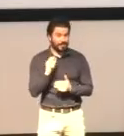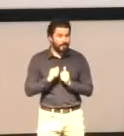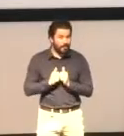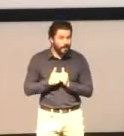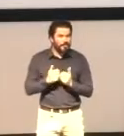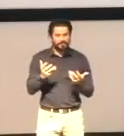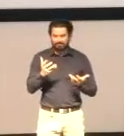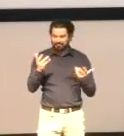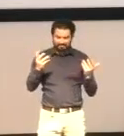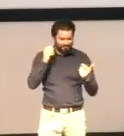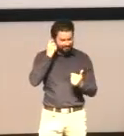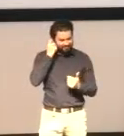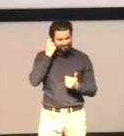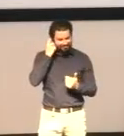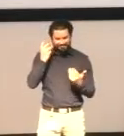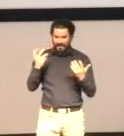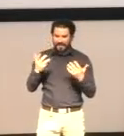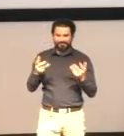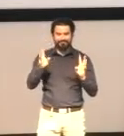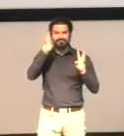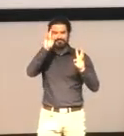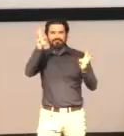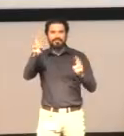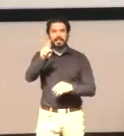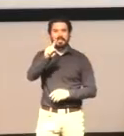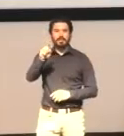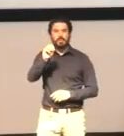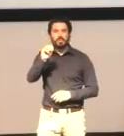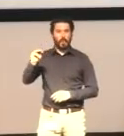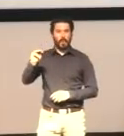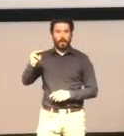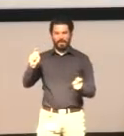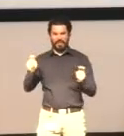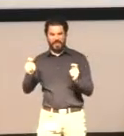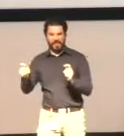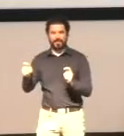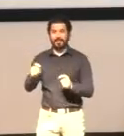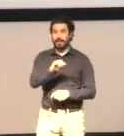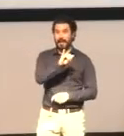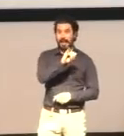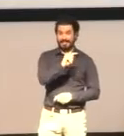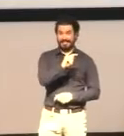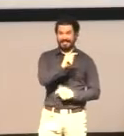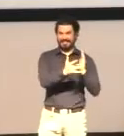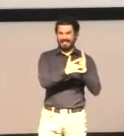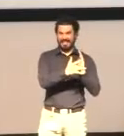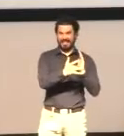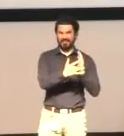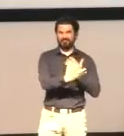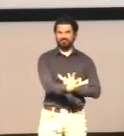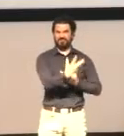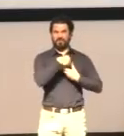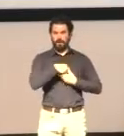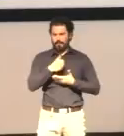a sort of modified, innovative Zoom platform with help from our IT professionals. And we will host